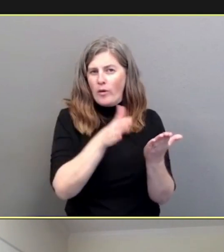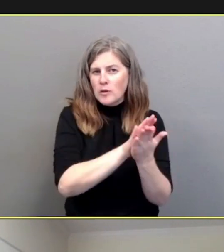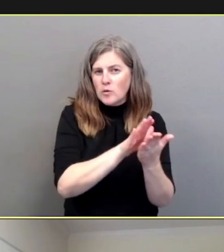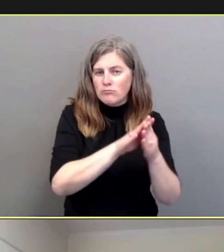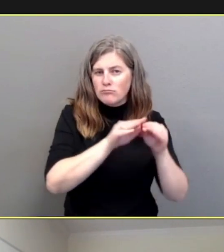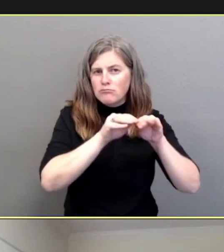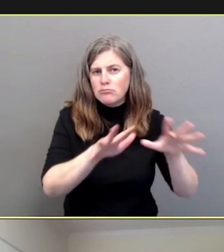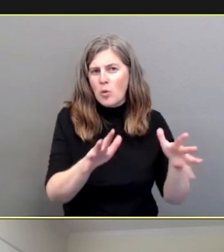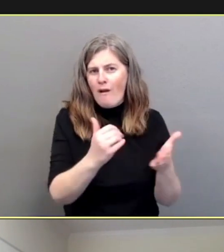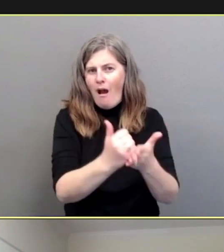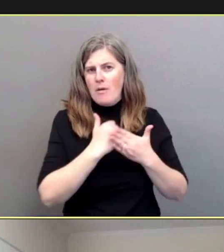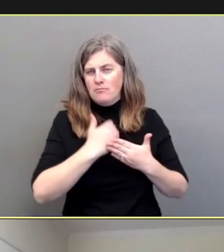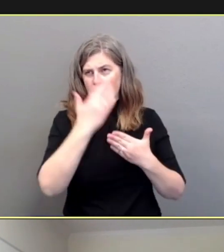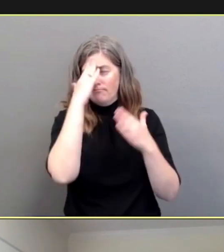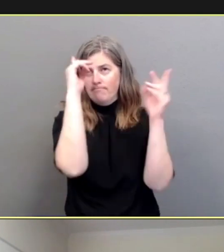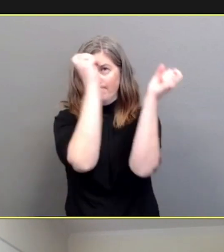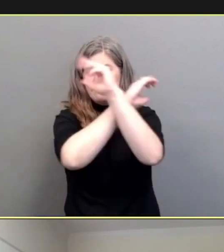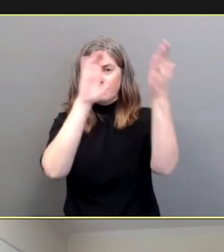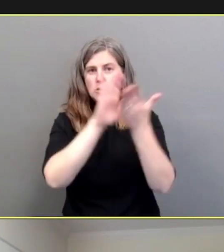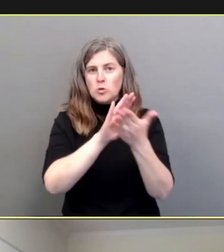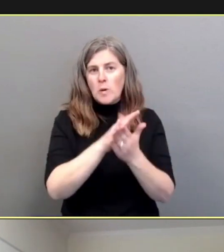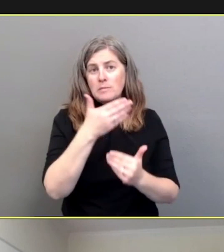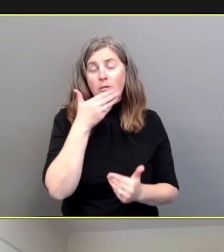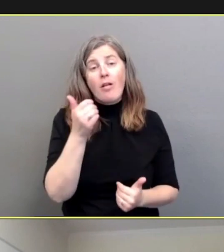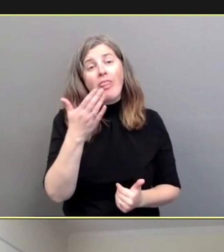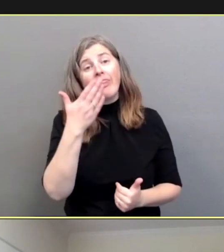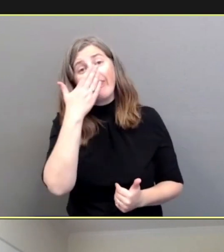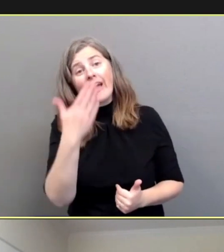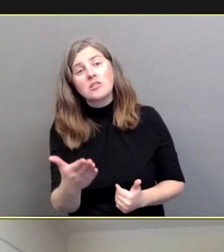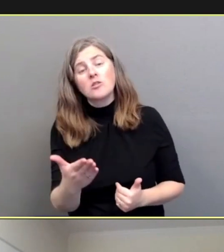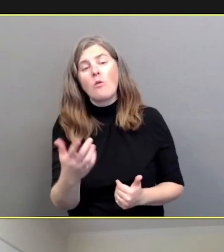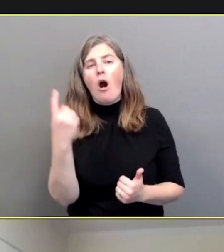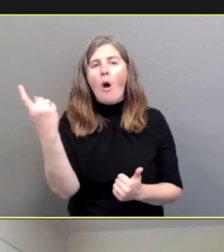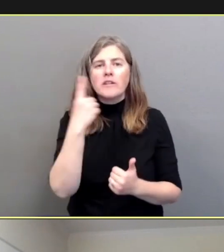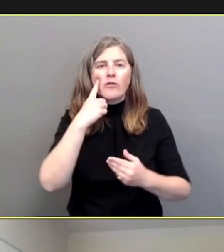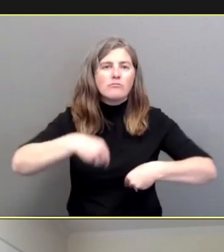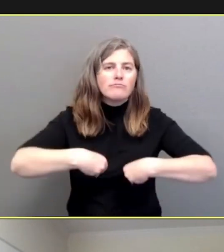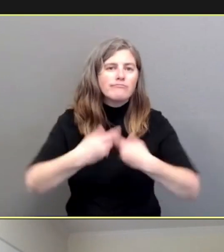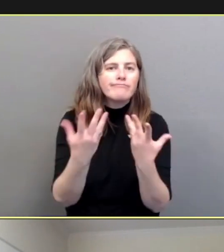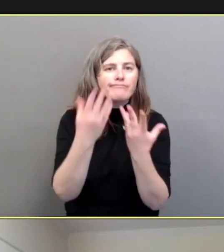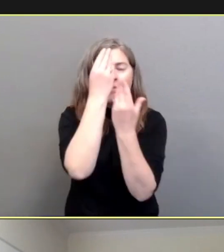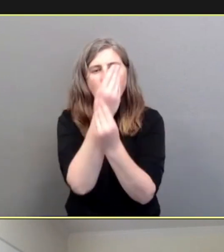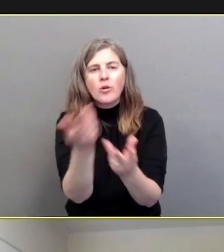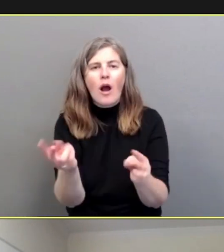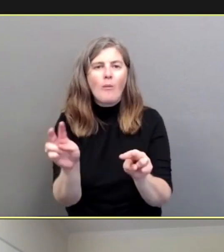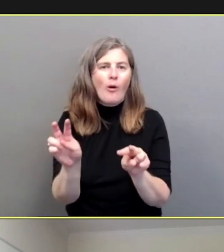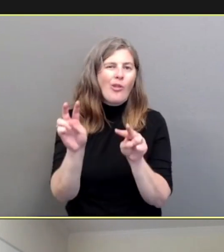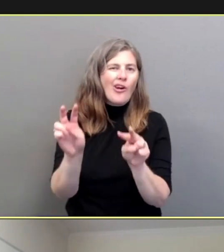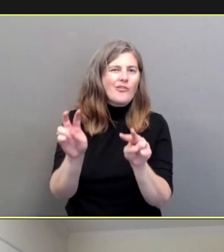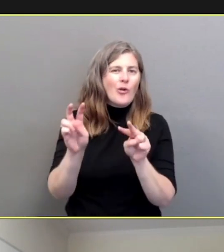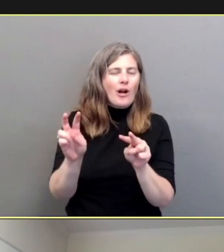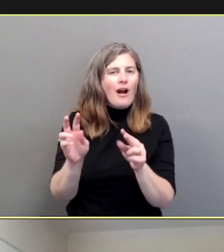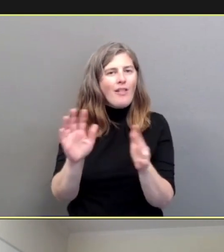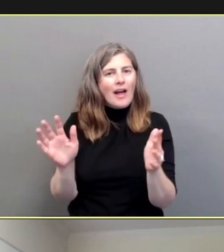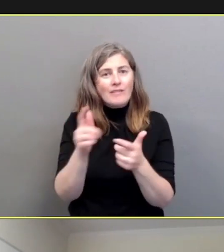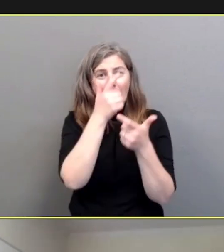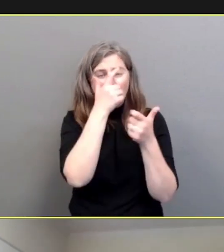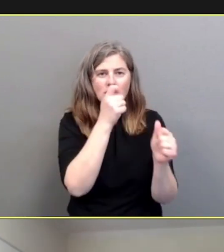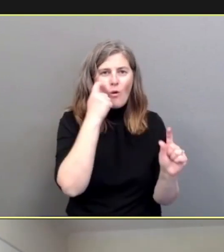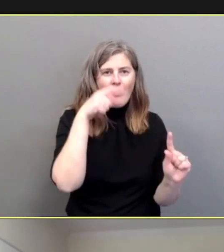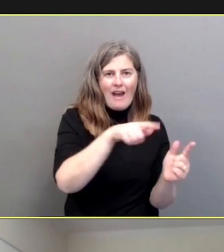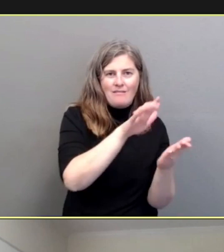school. So thanks again, as always, for doing this and just looking for, there's a lot of interest for that